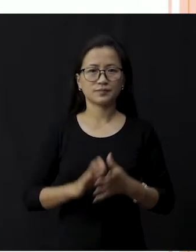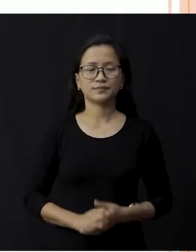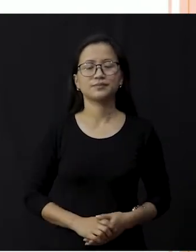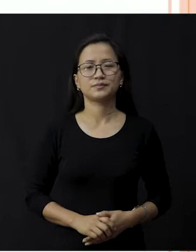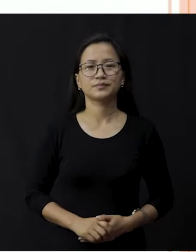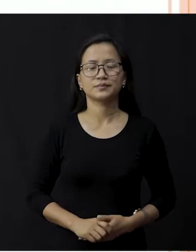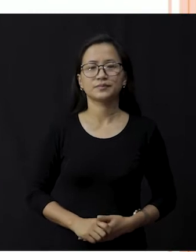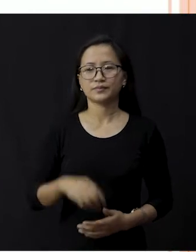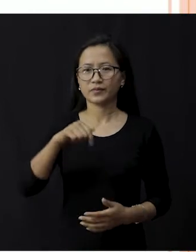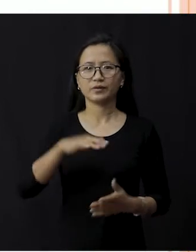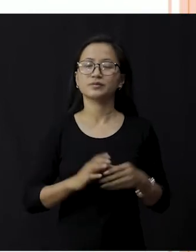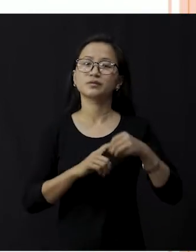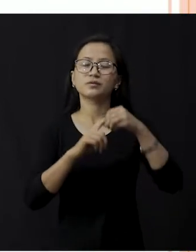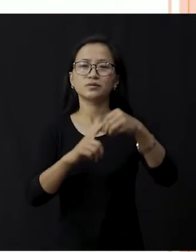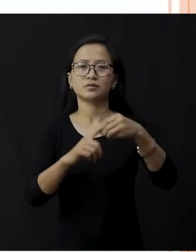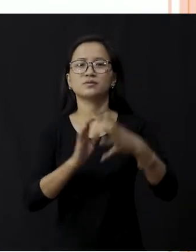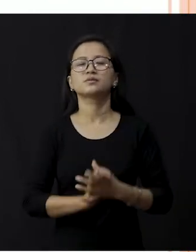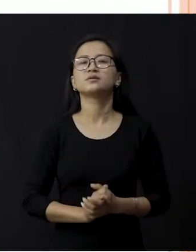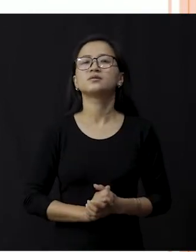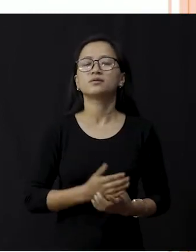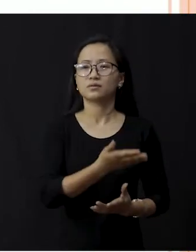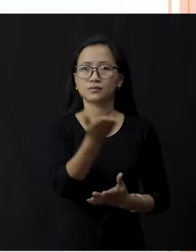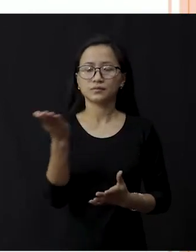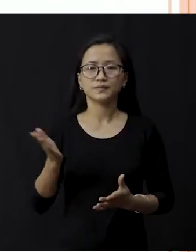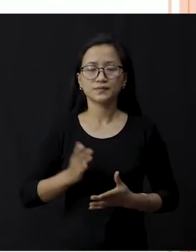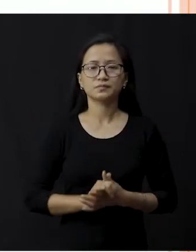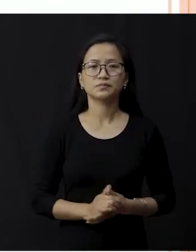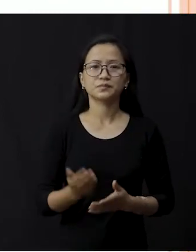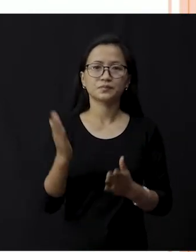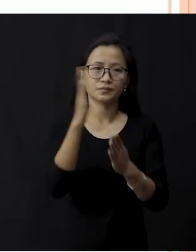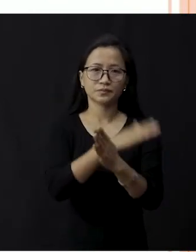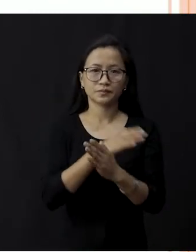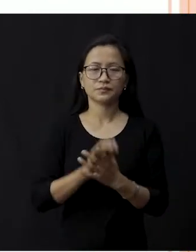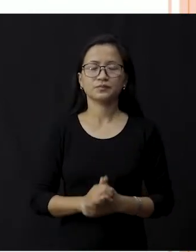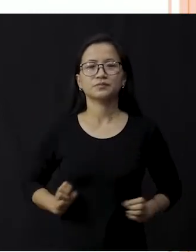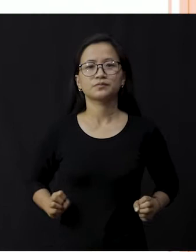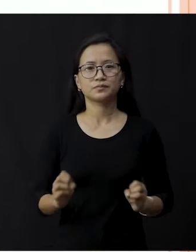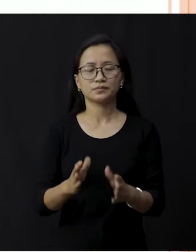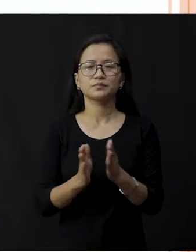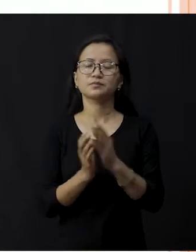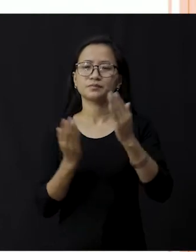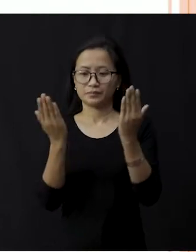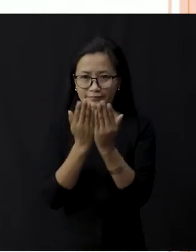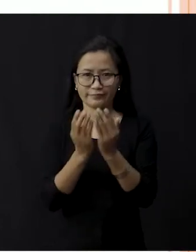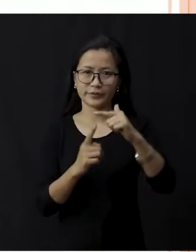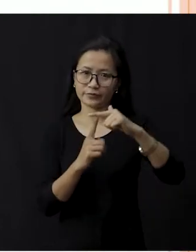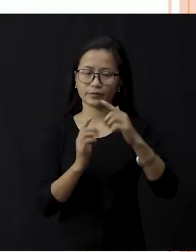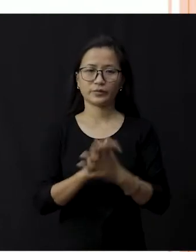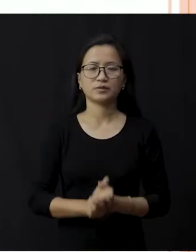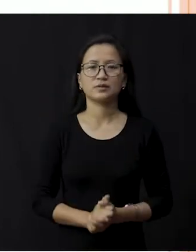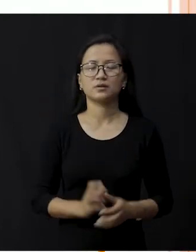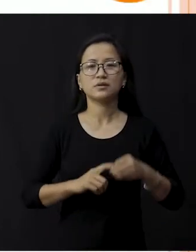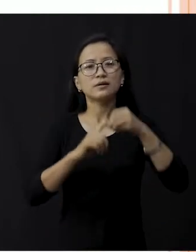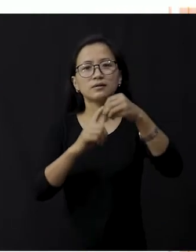So here is the question. I have a question for you all before starting with the topic. All right, so the